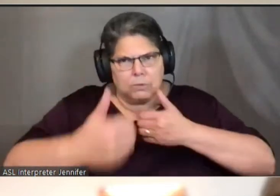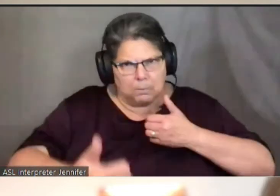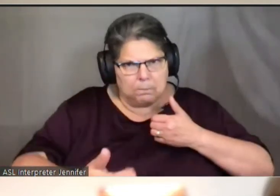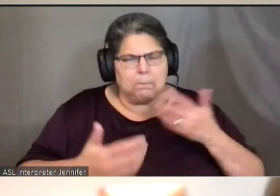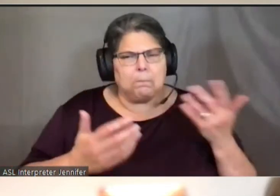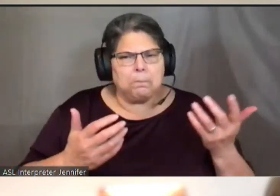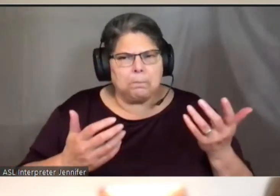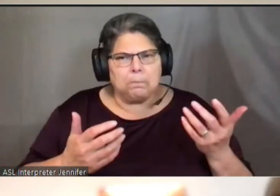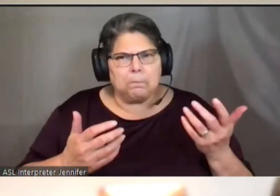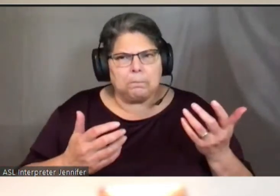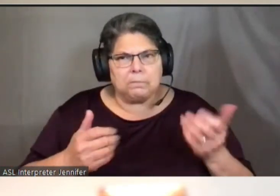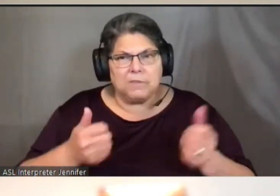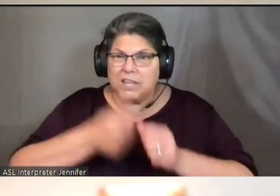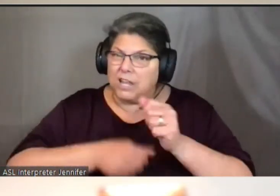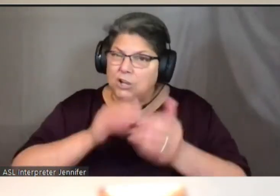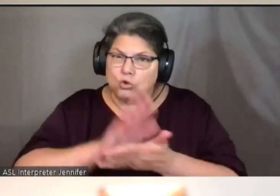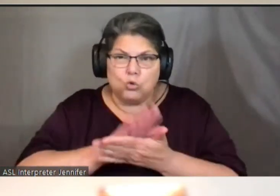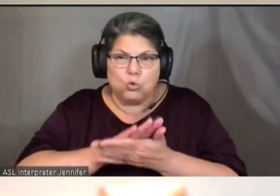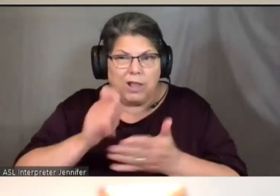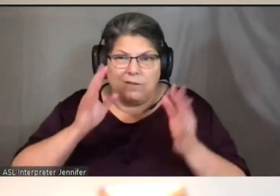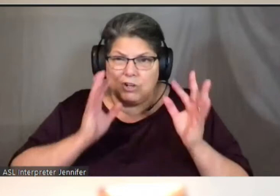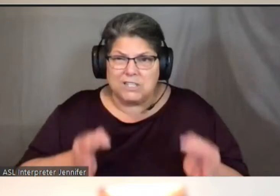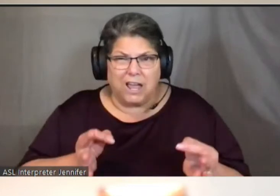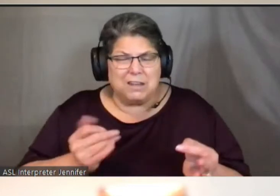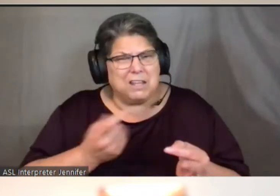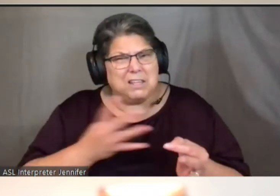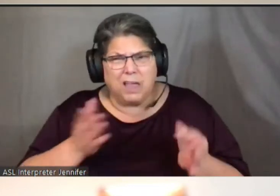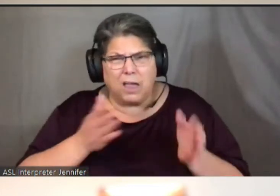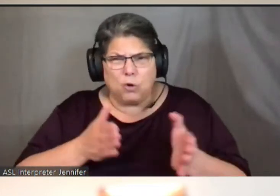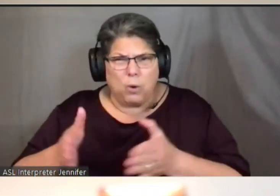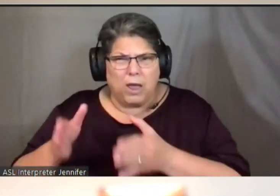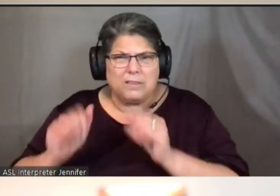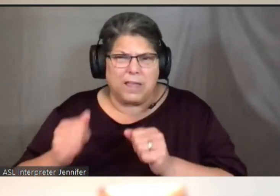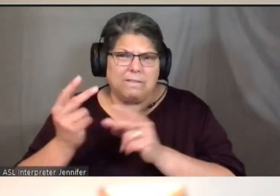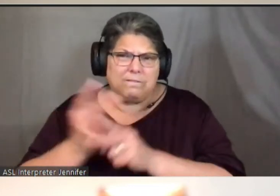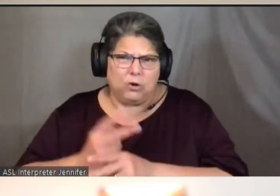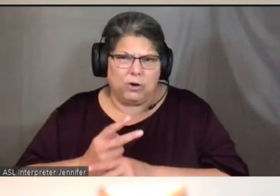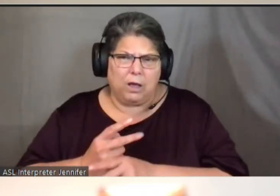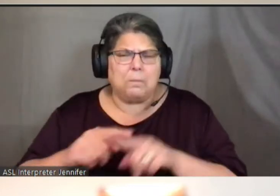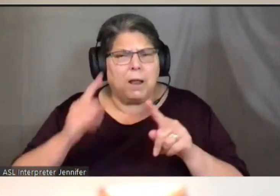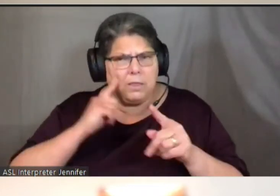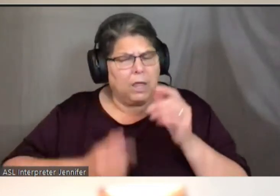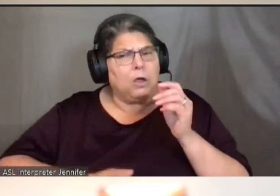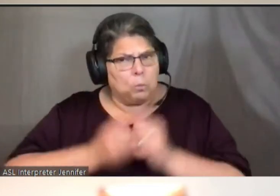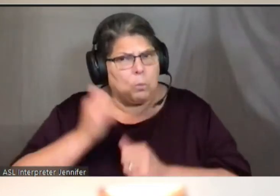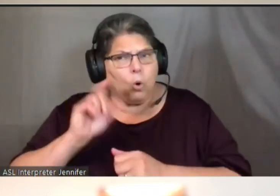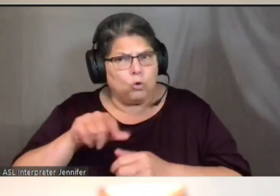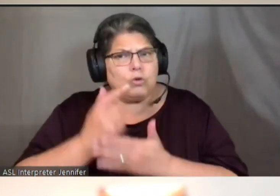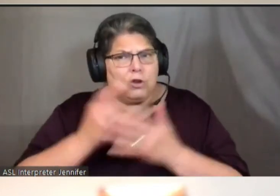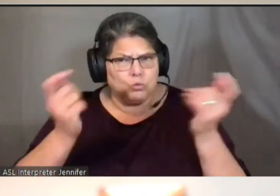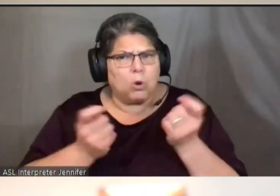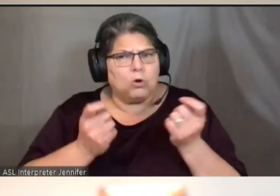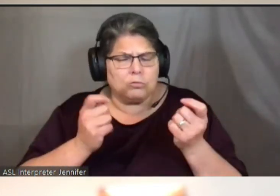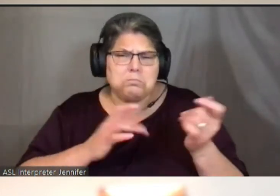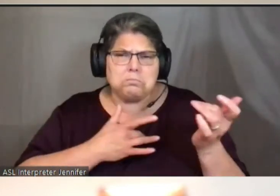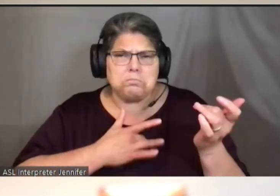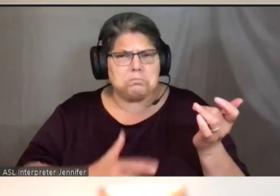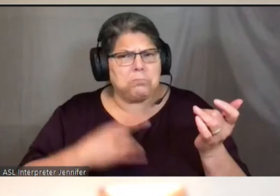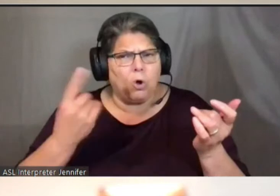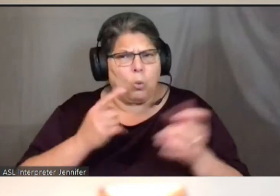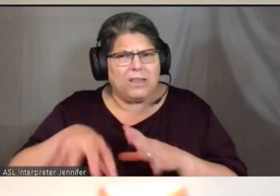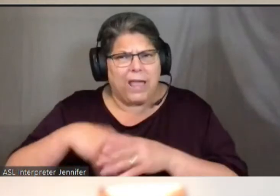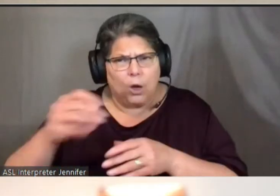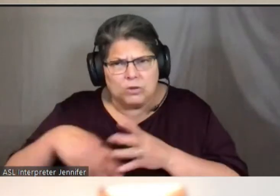they will have to decide. There are a number of ways that they can work it, but I think most of them are having their events as usual outside with more